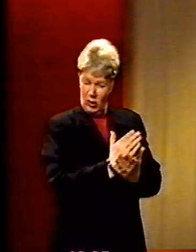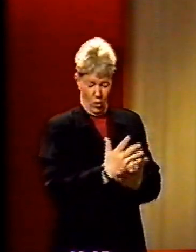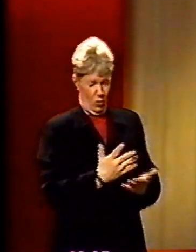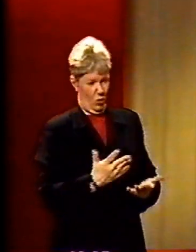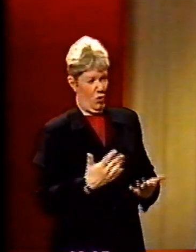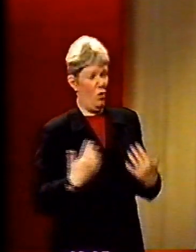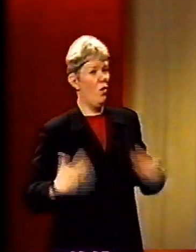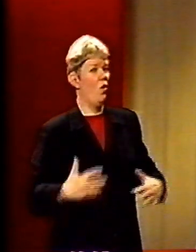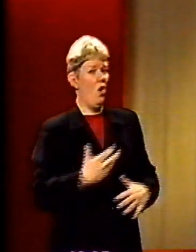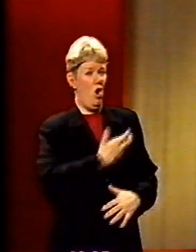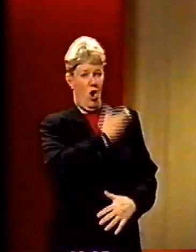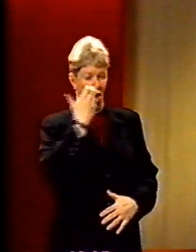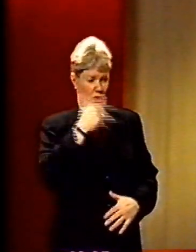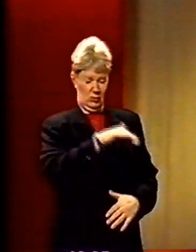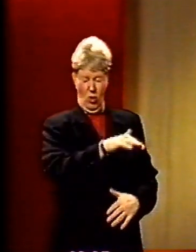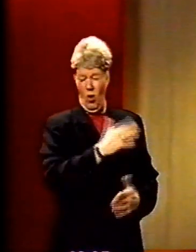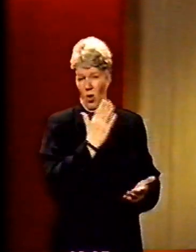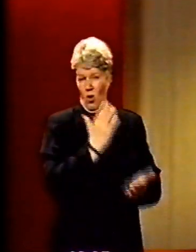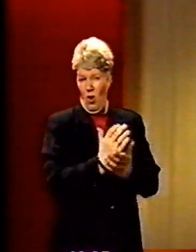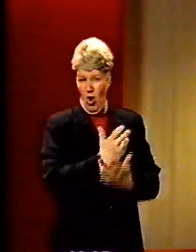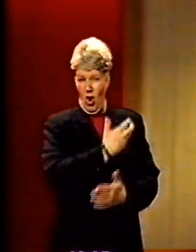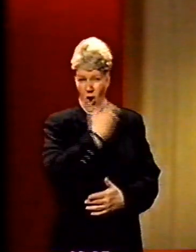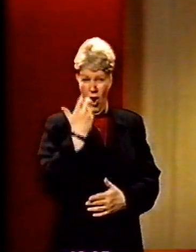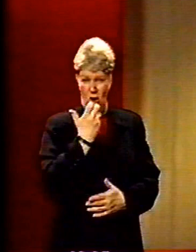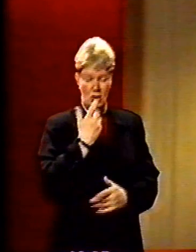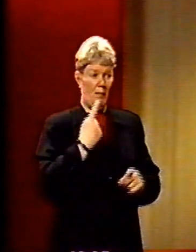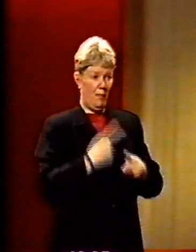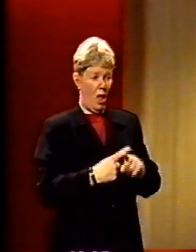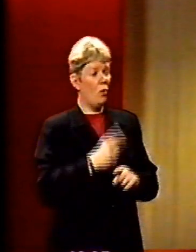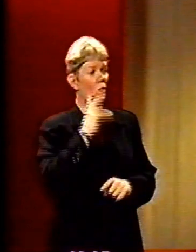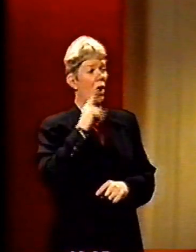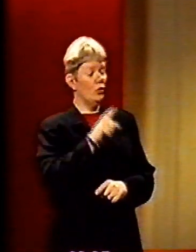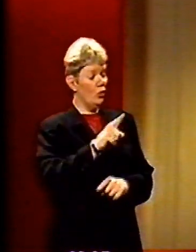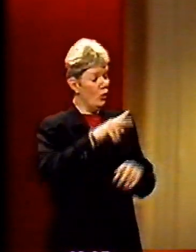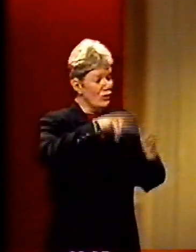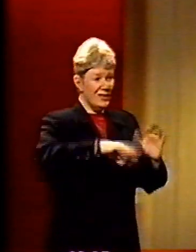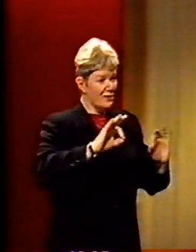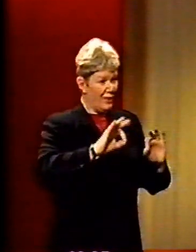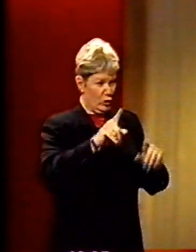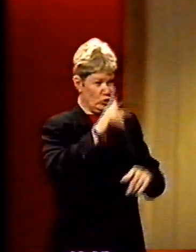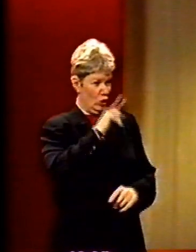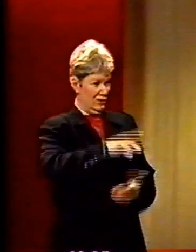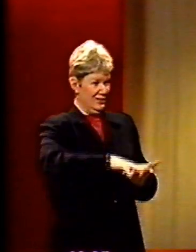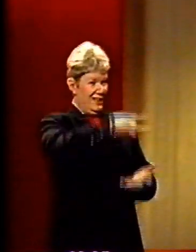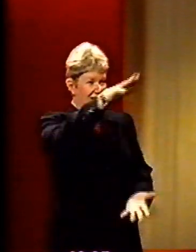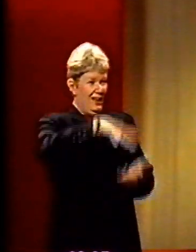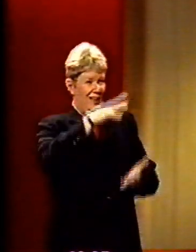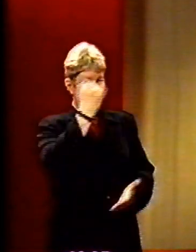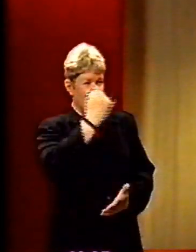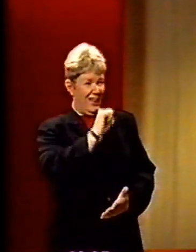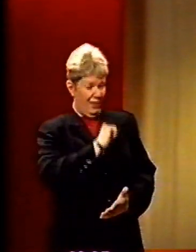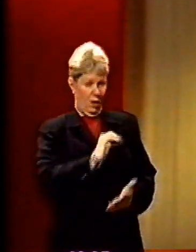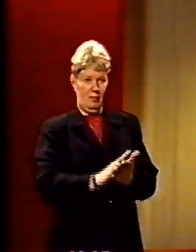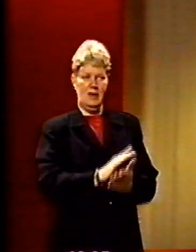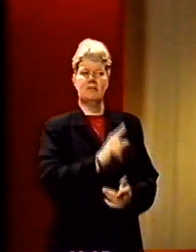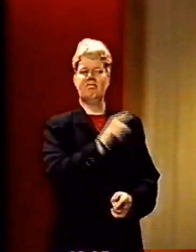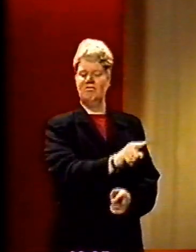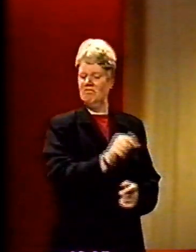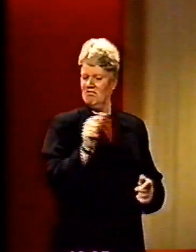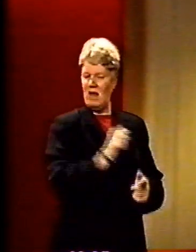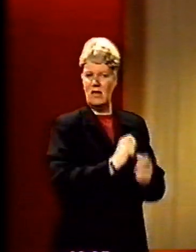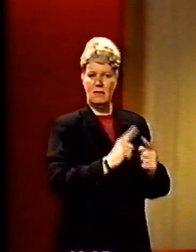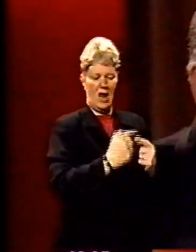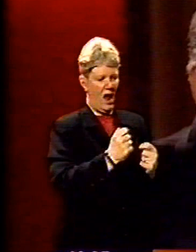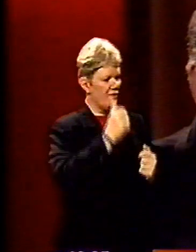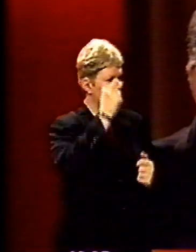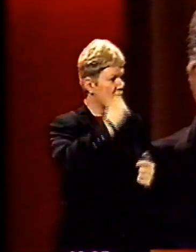Actually, wasn't the volume was dynamite. When you see that many documents, you just know they're up to their ears. Without